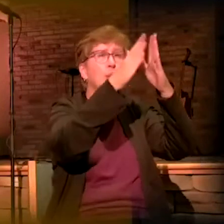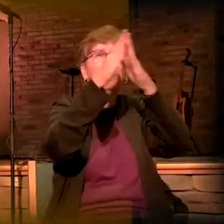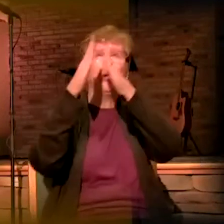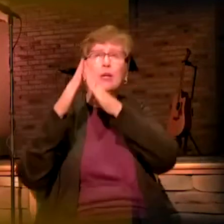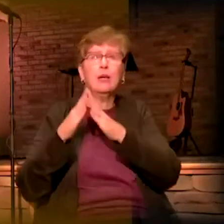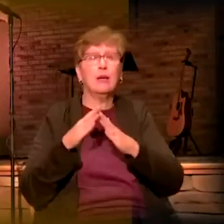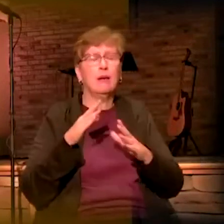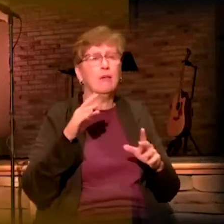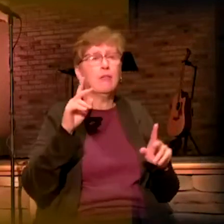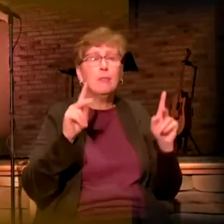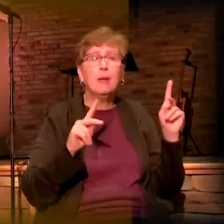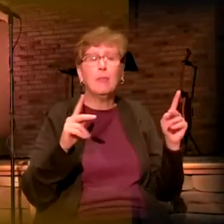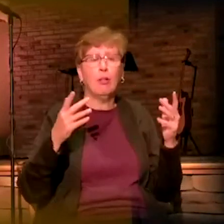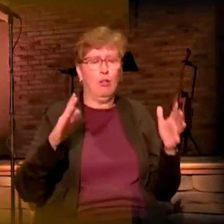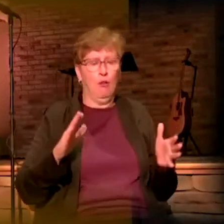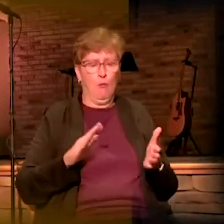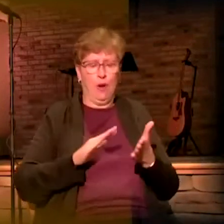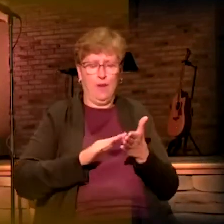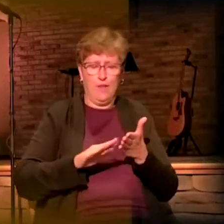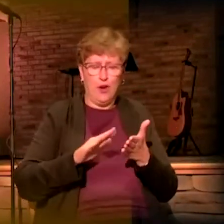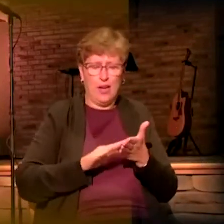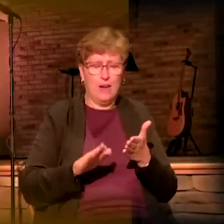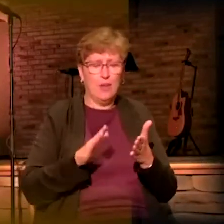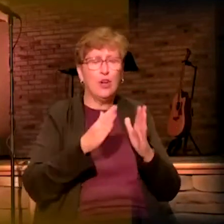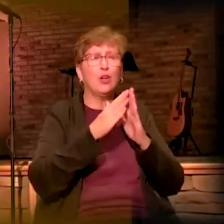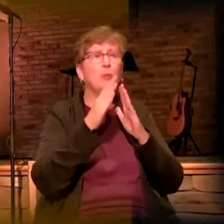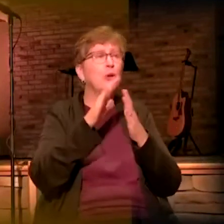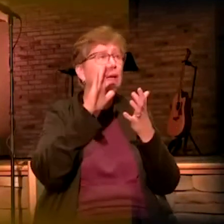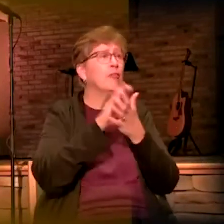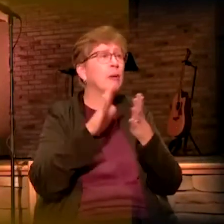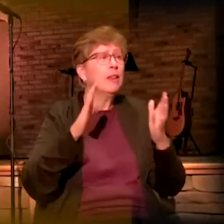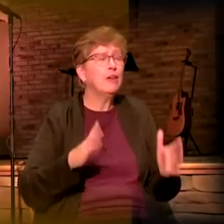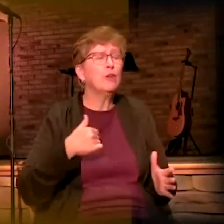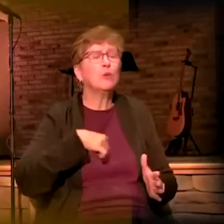the forgiven, this community of believers. We just pray